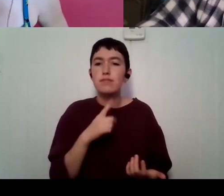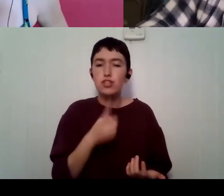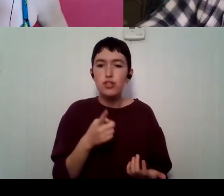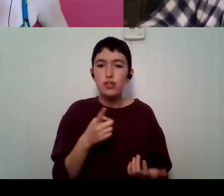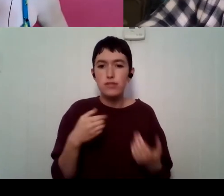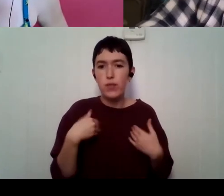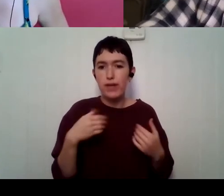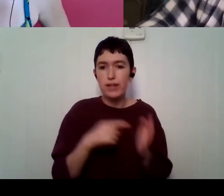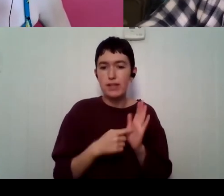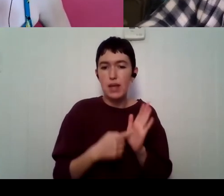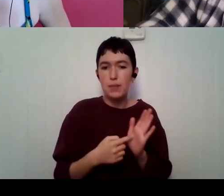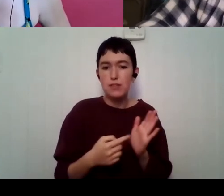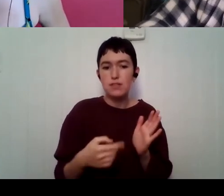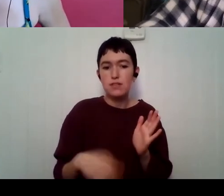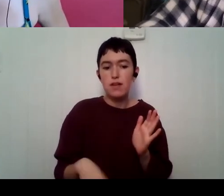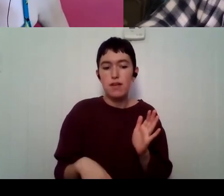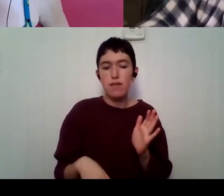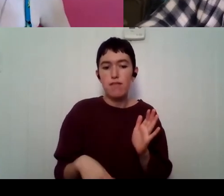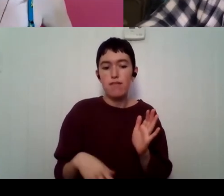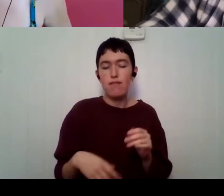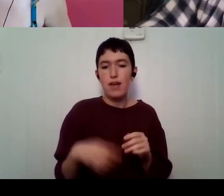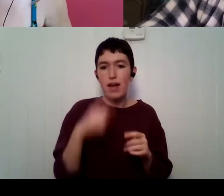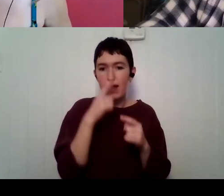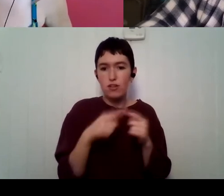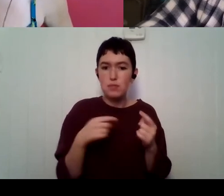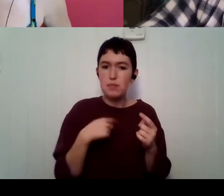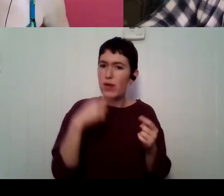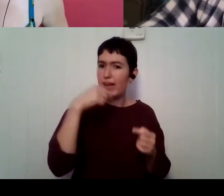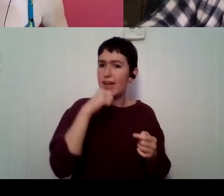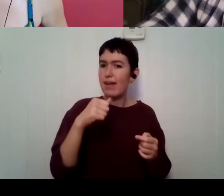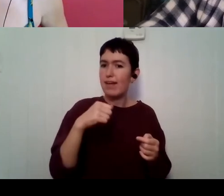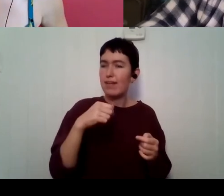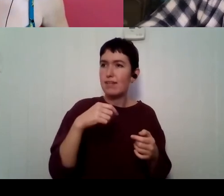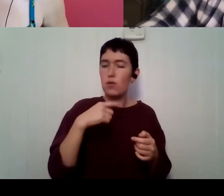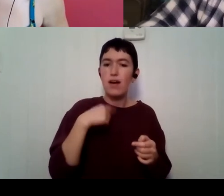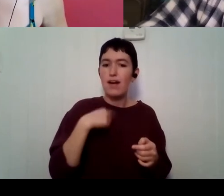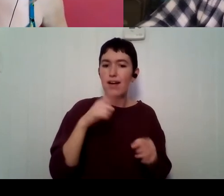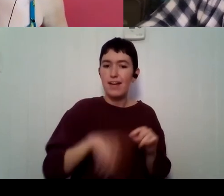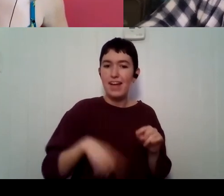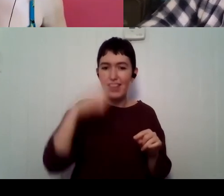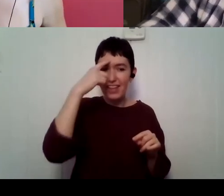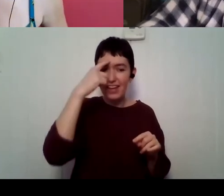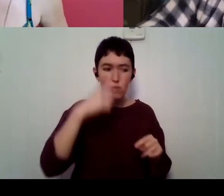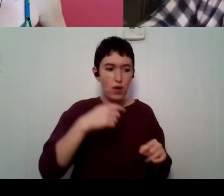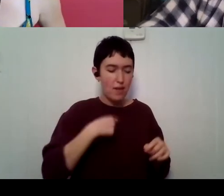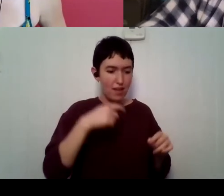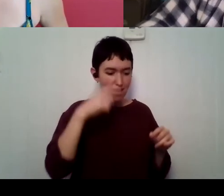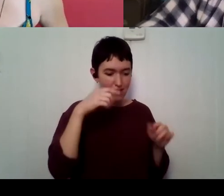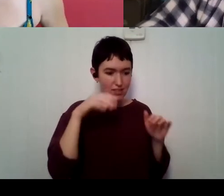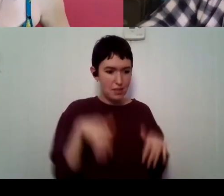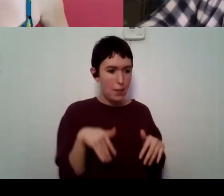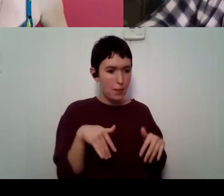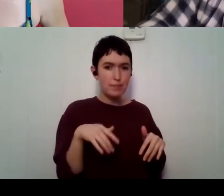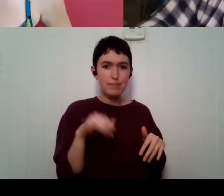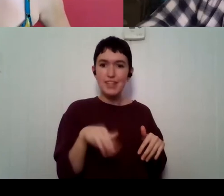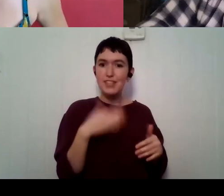of allergies, but I can't think of any. I've been stumped. This is good. Yeah. This is good. This means,